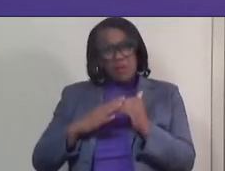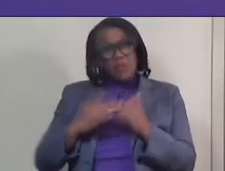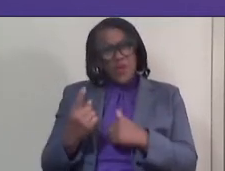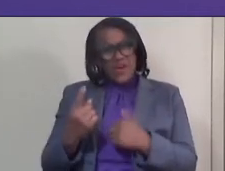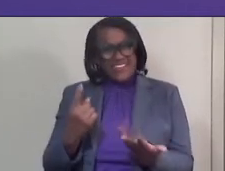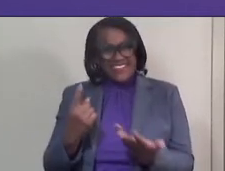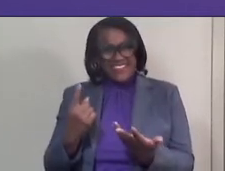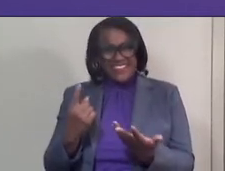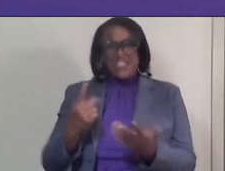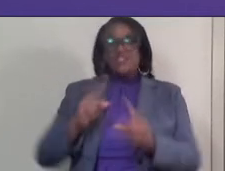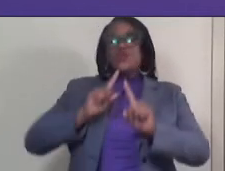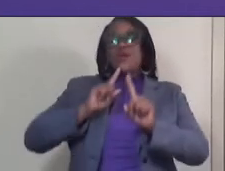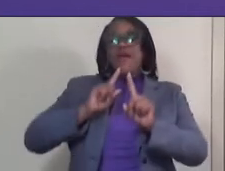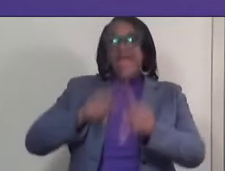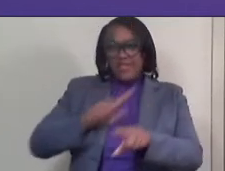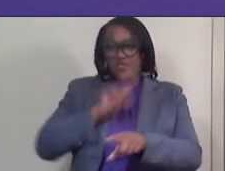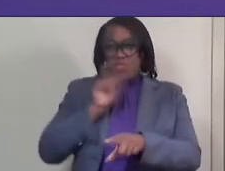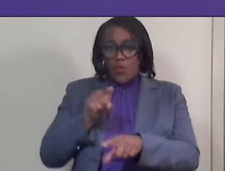posted. Thank you.